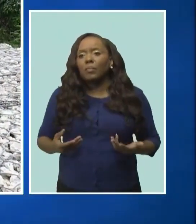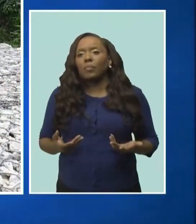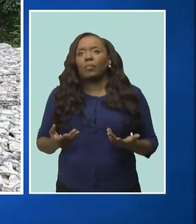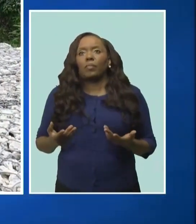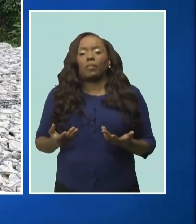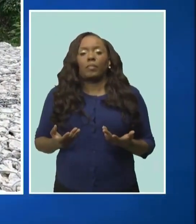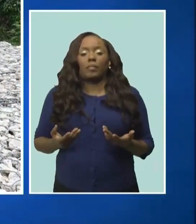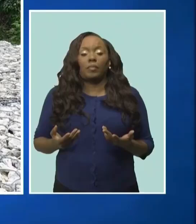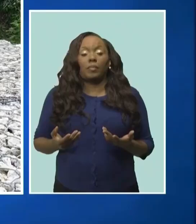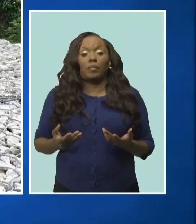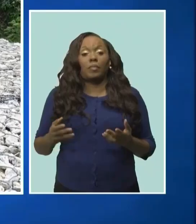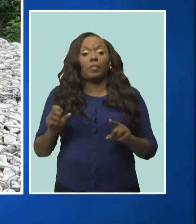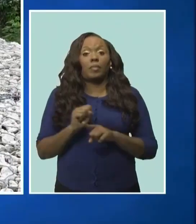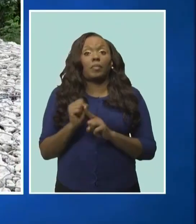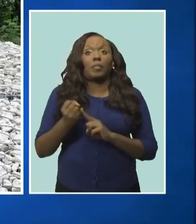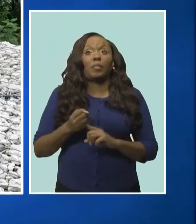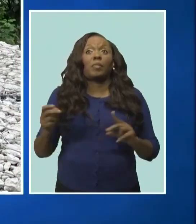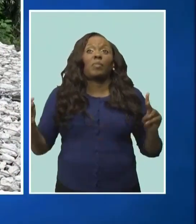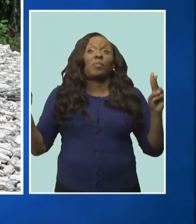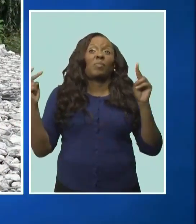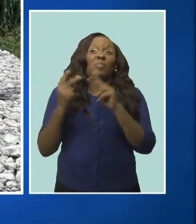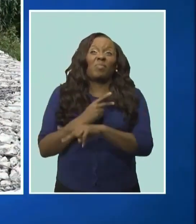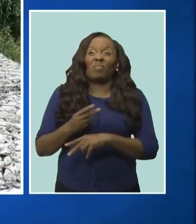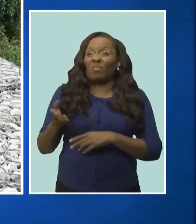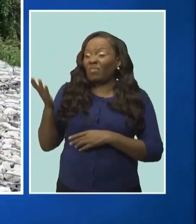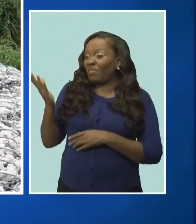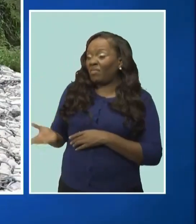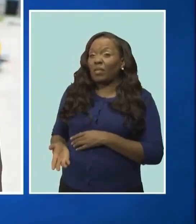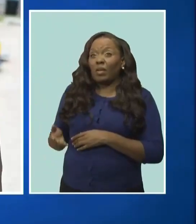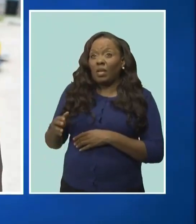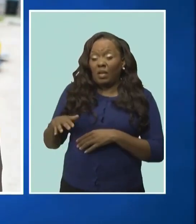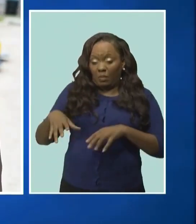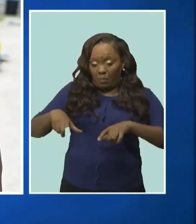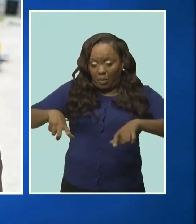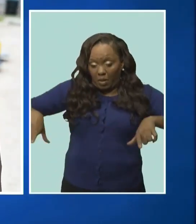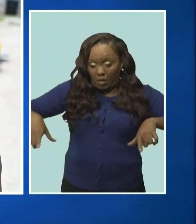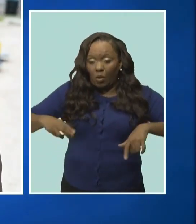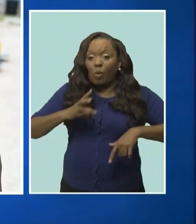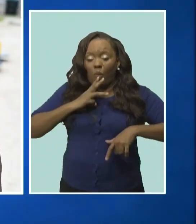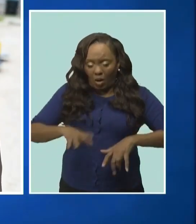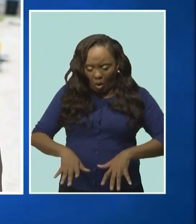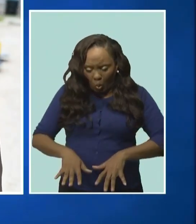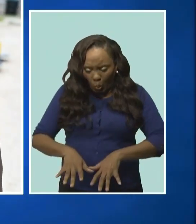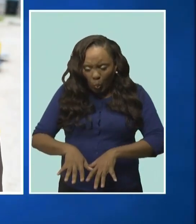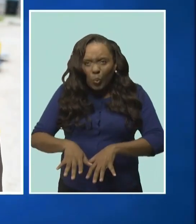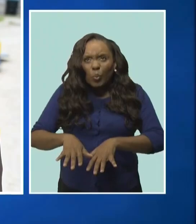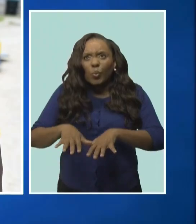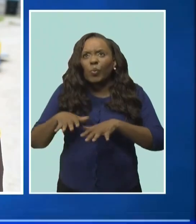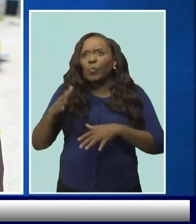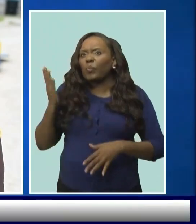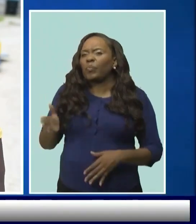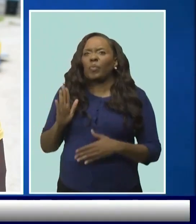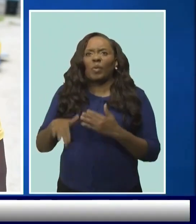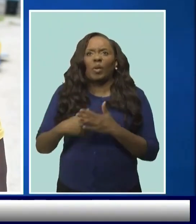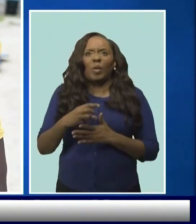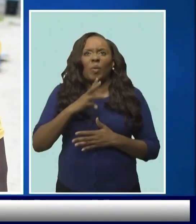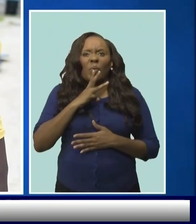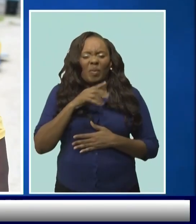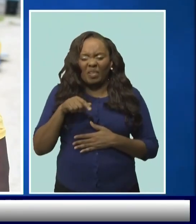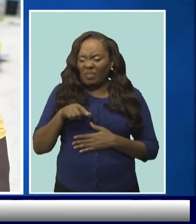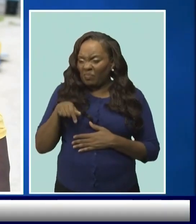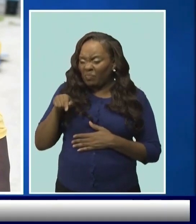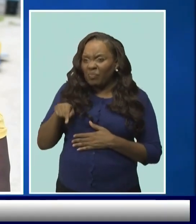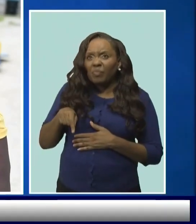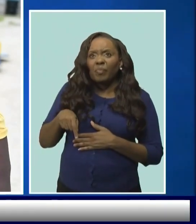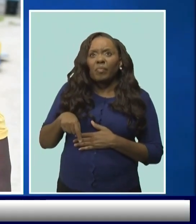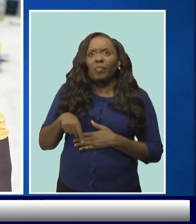now compounded by the trenches being filled with water. So there's stagnant water in there right now. Obviously, there is an outbreak of dengue